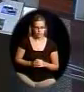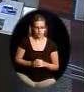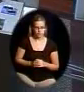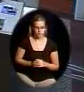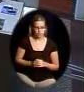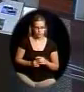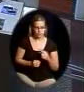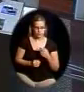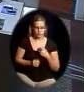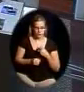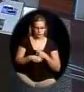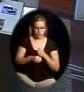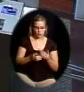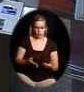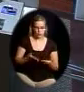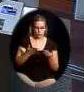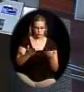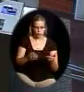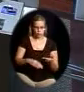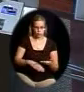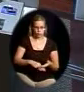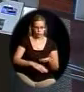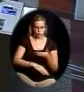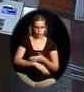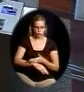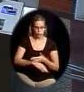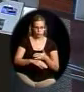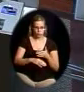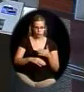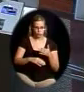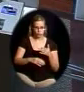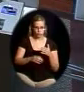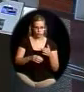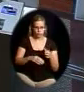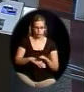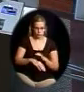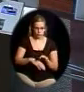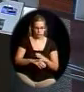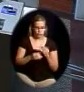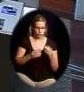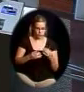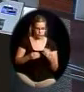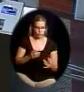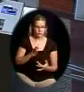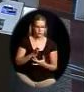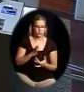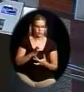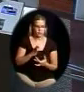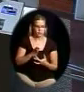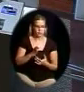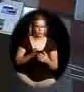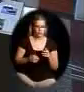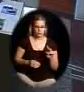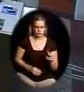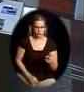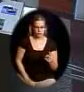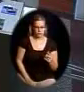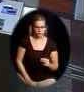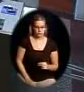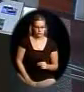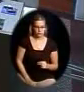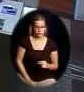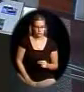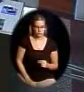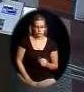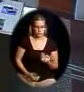Make a recommendation to approve the purchase of instruction materials for computer information technology. Second.